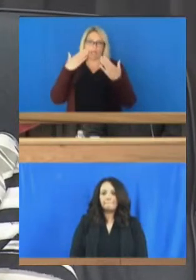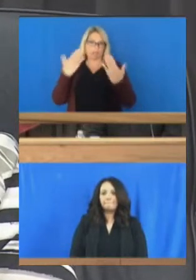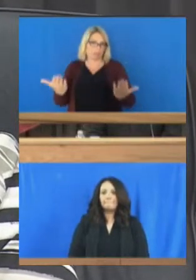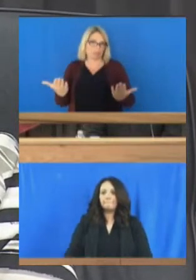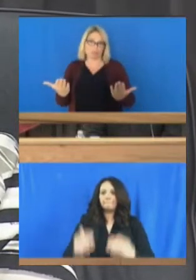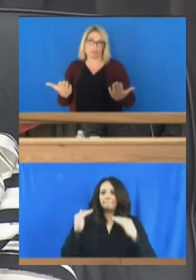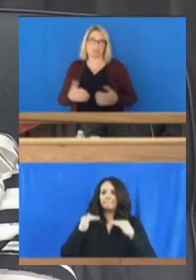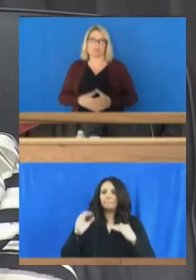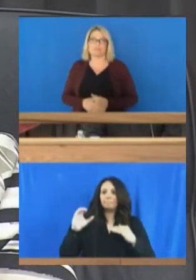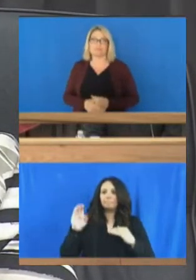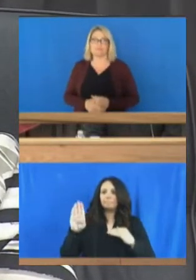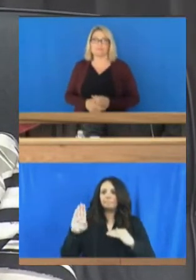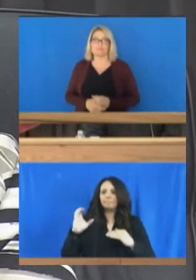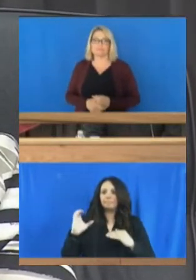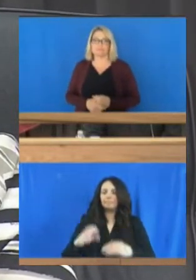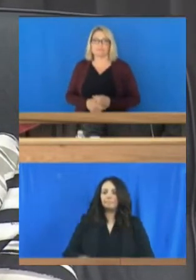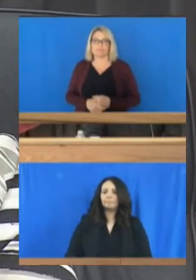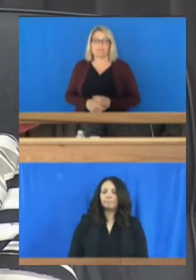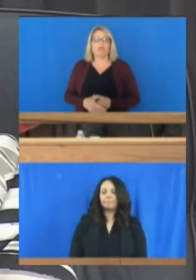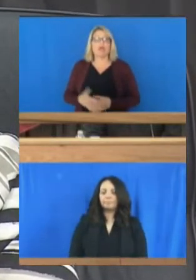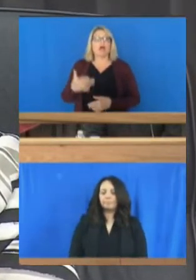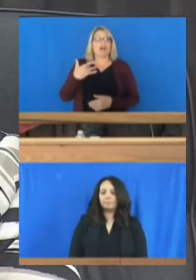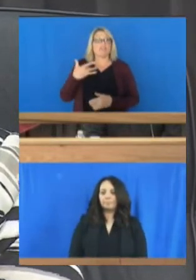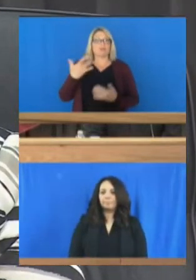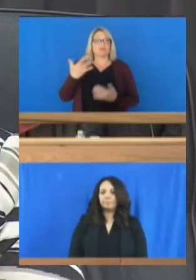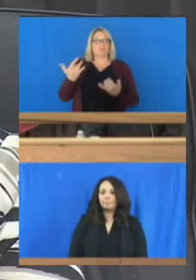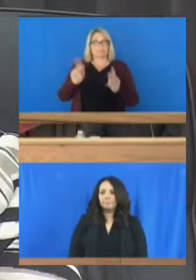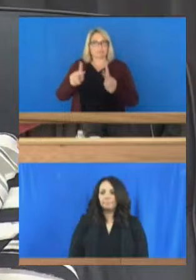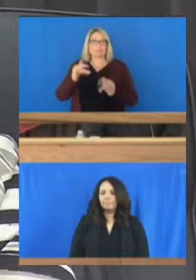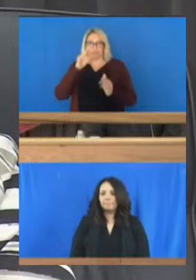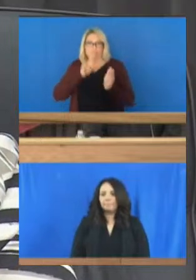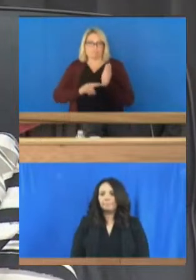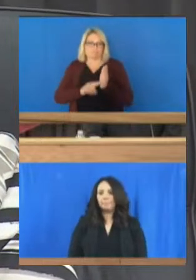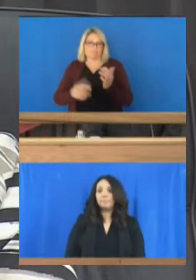two schools, one school. So KV, 230.